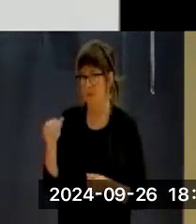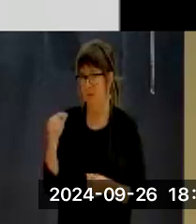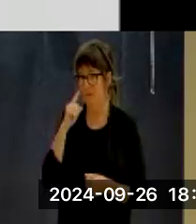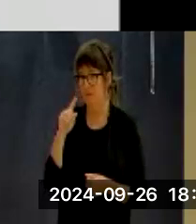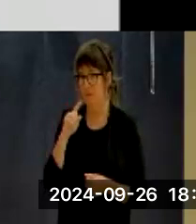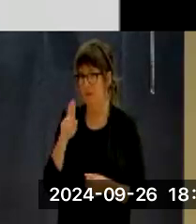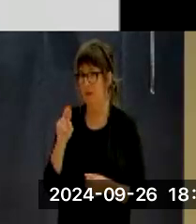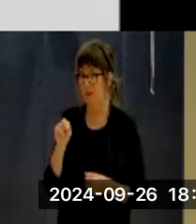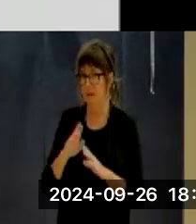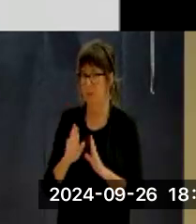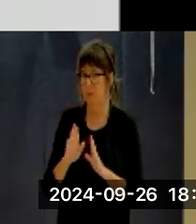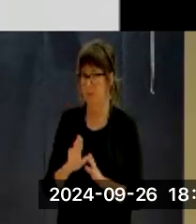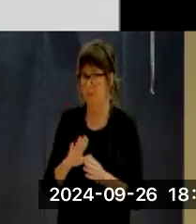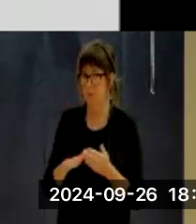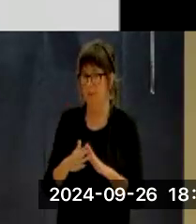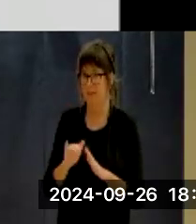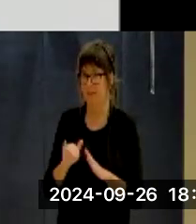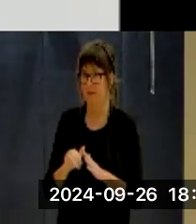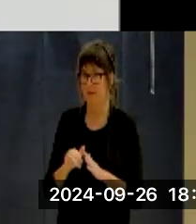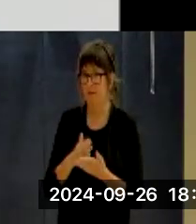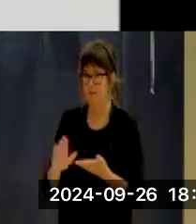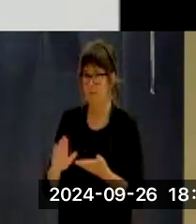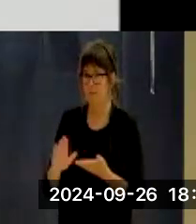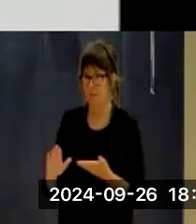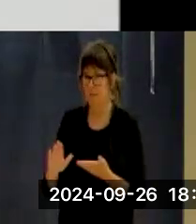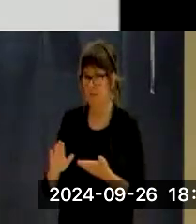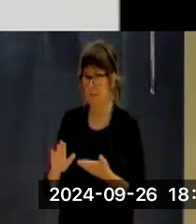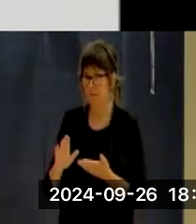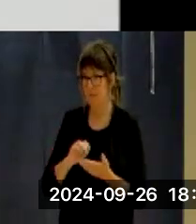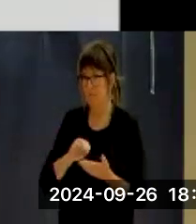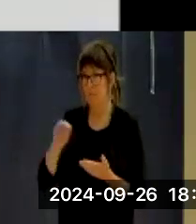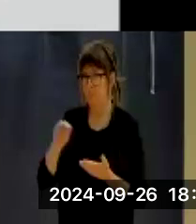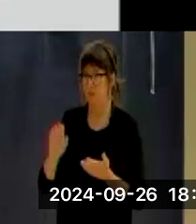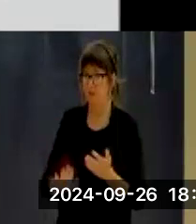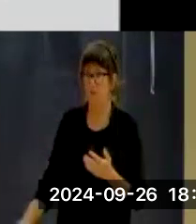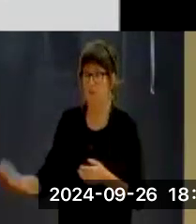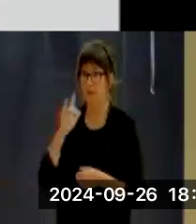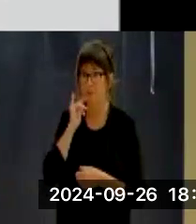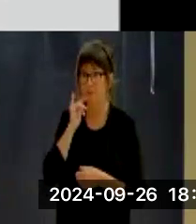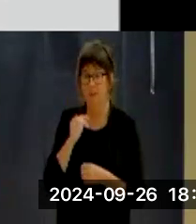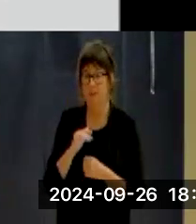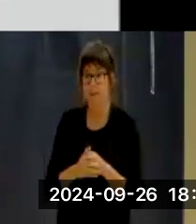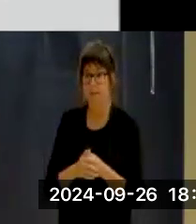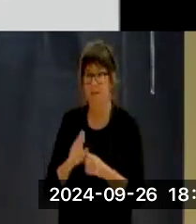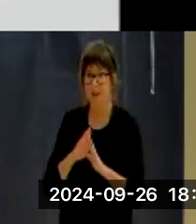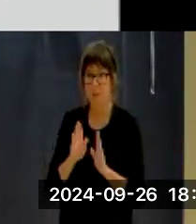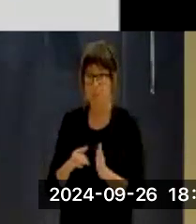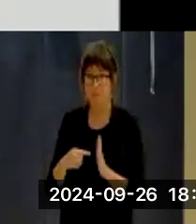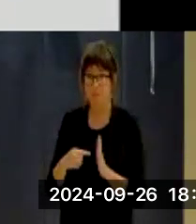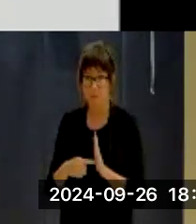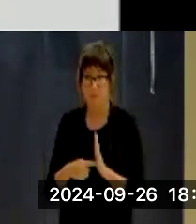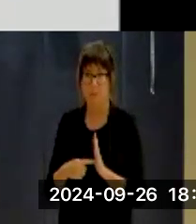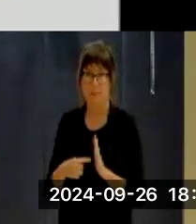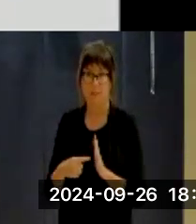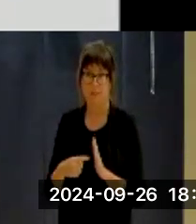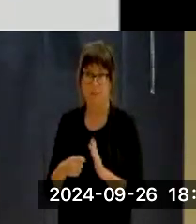unhoused communities that are being displaced throughout California, and how housing affordability